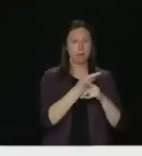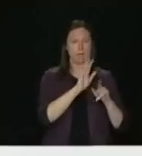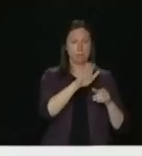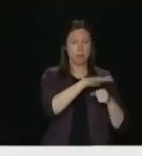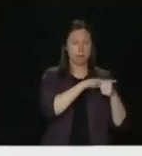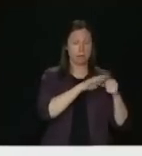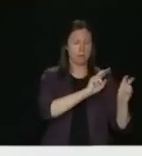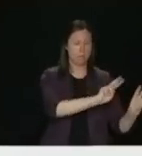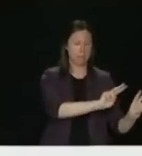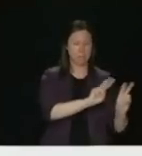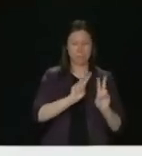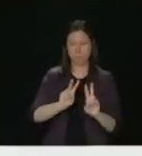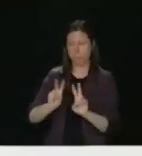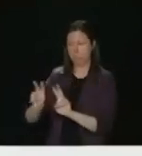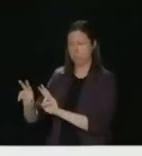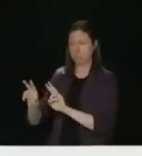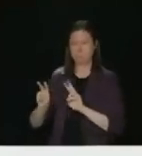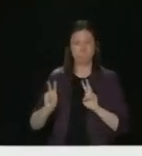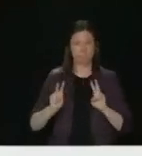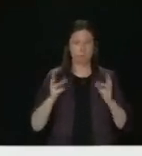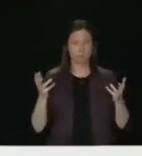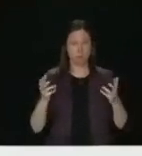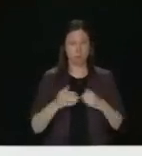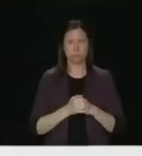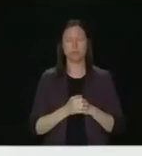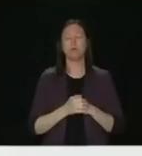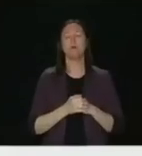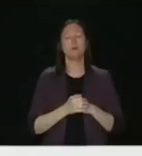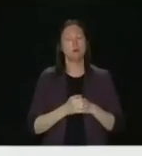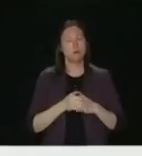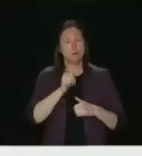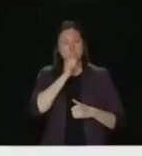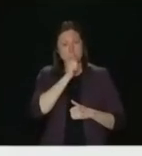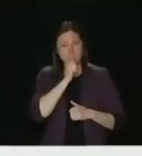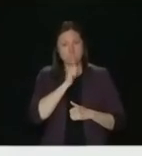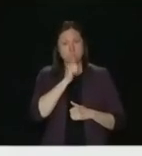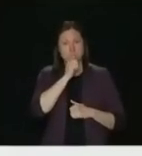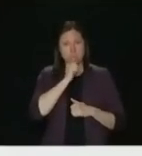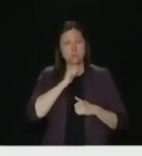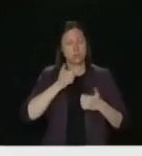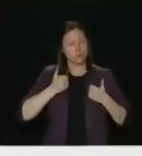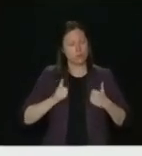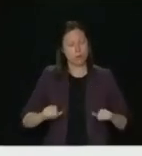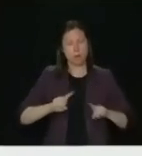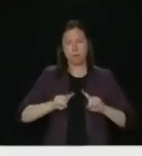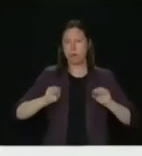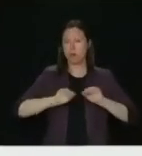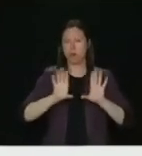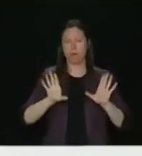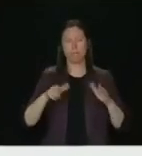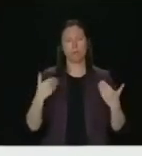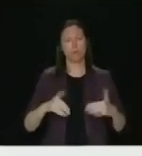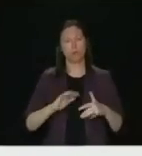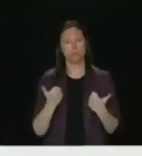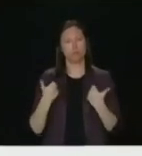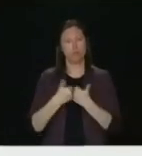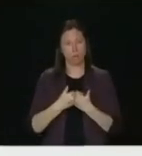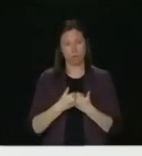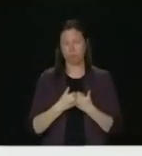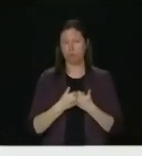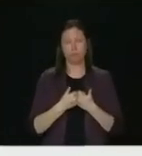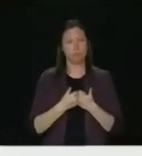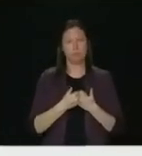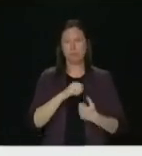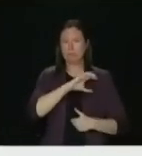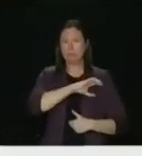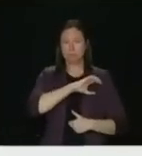their jurisdiction. Despite their best efforts, it is now clear that there are serious challenges to law